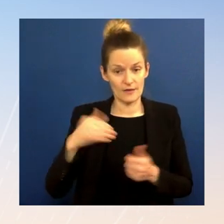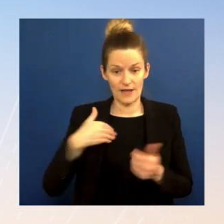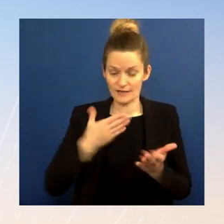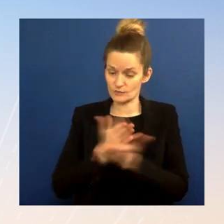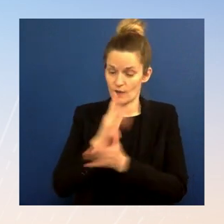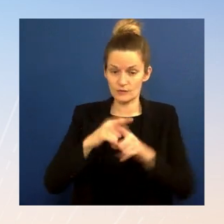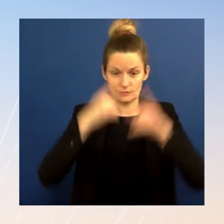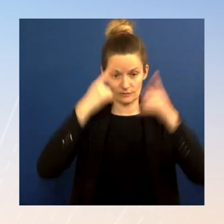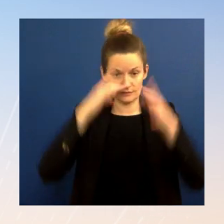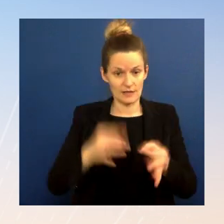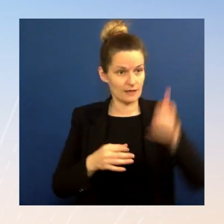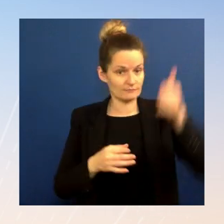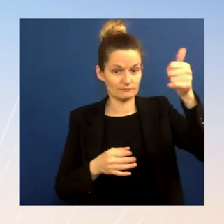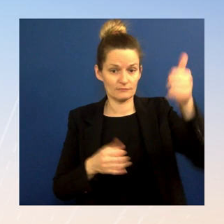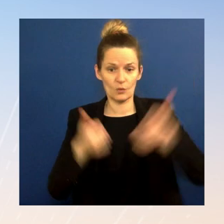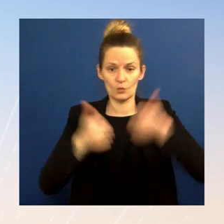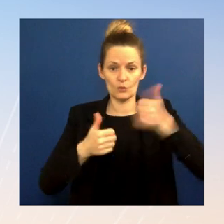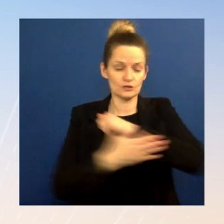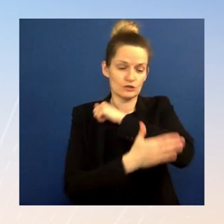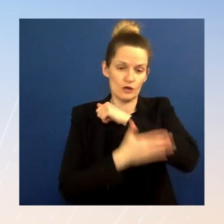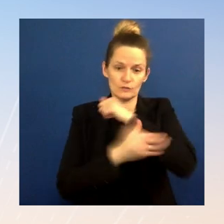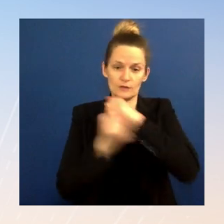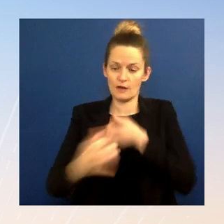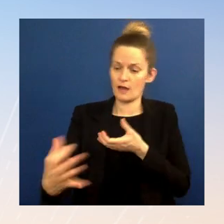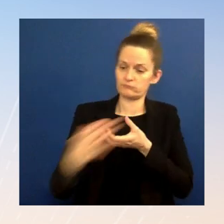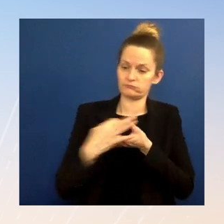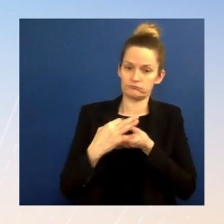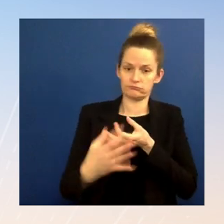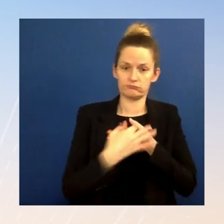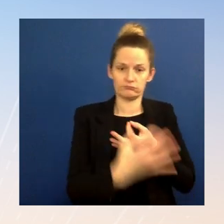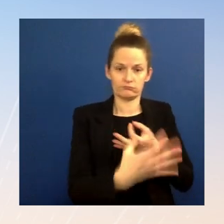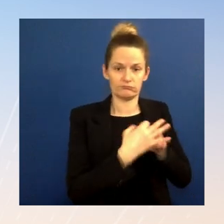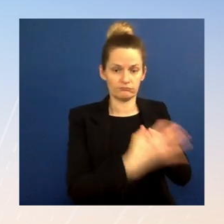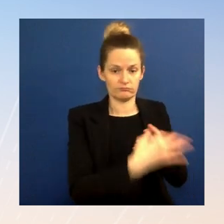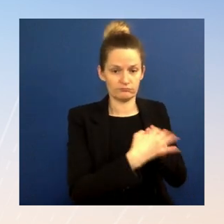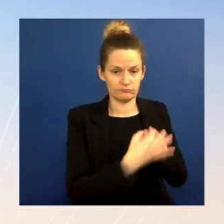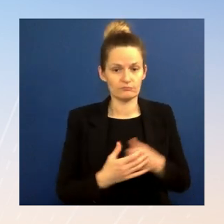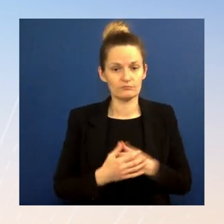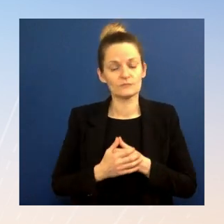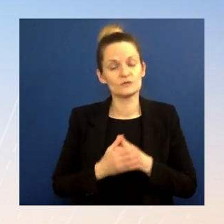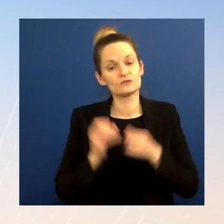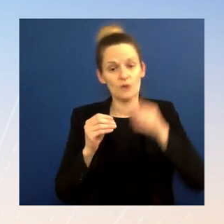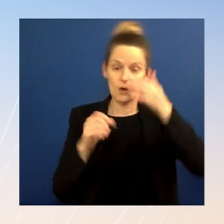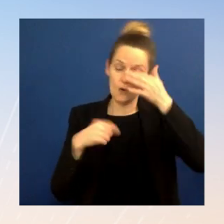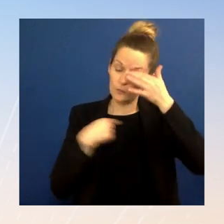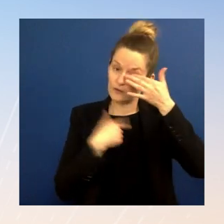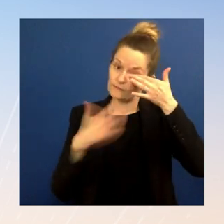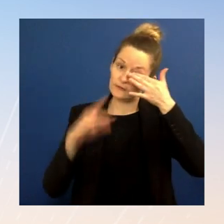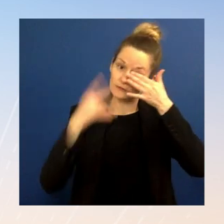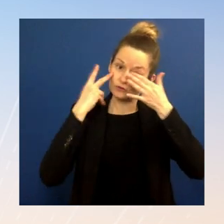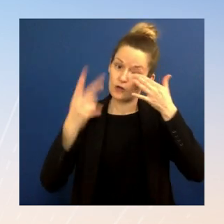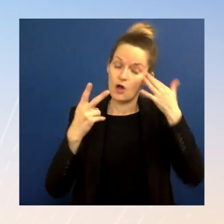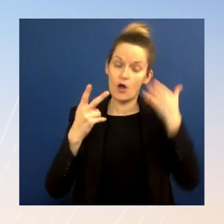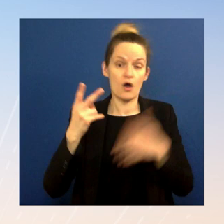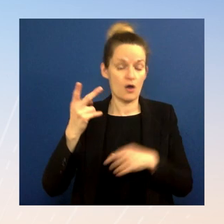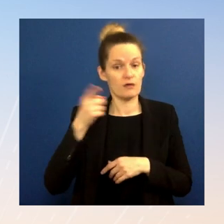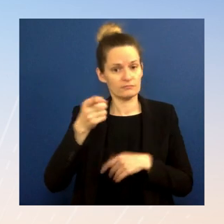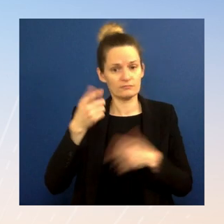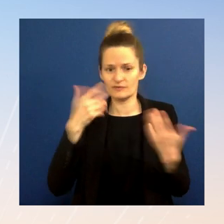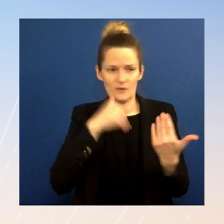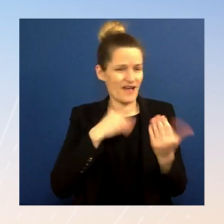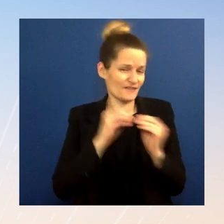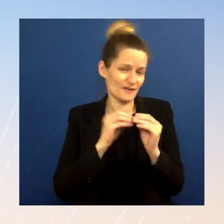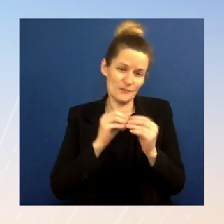of course, did see him convey that in the speech. We don't have more details. We are very closely engaged with the Ukrainians and speak with them every